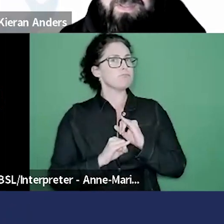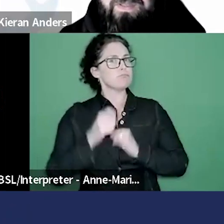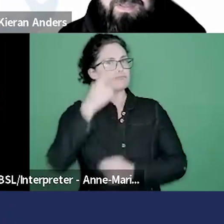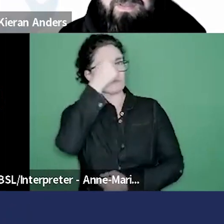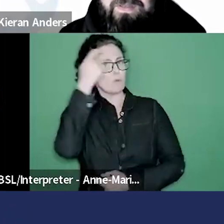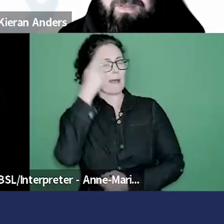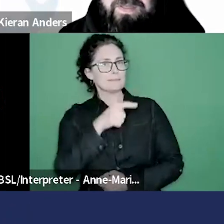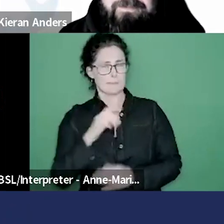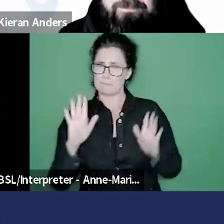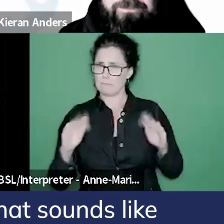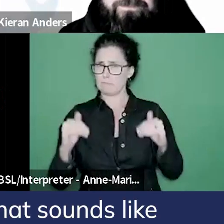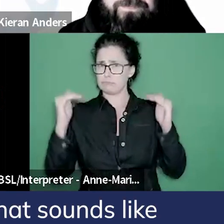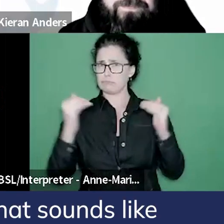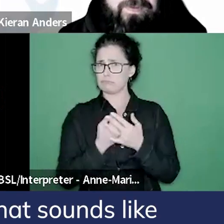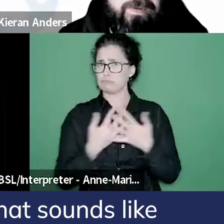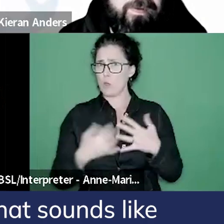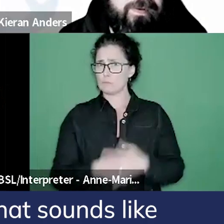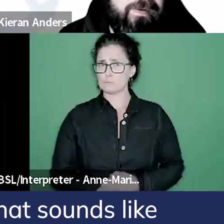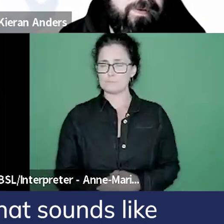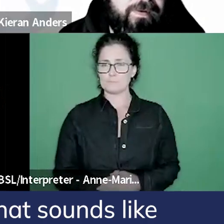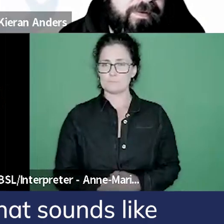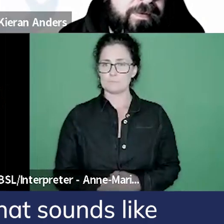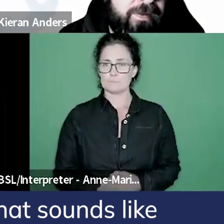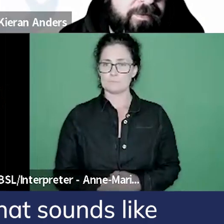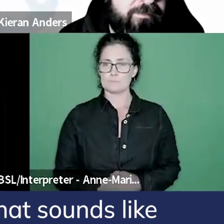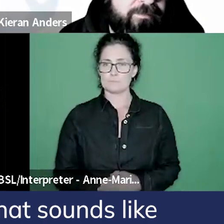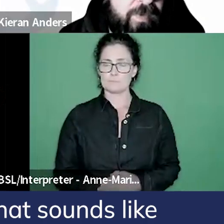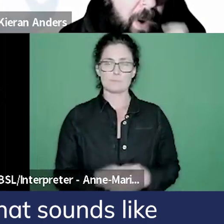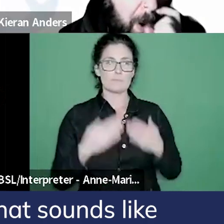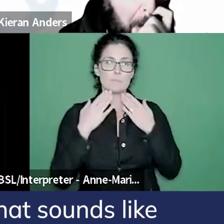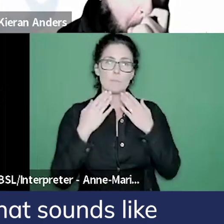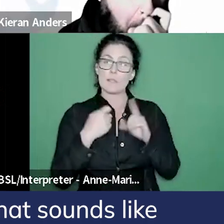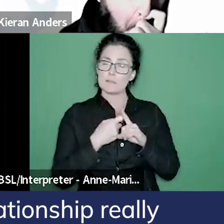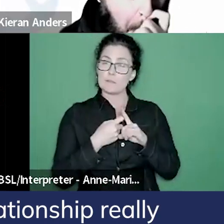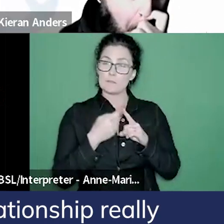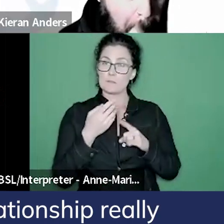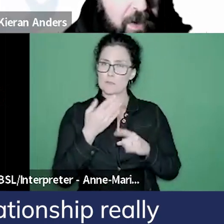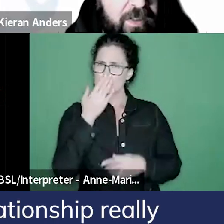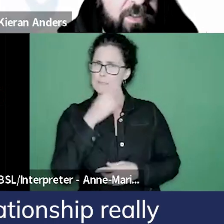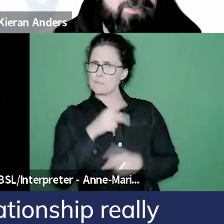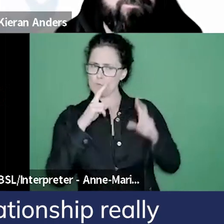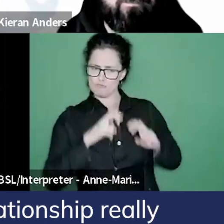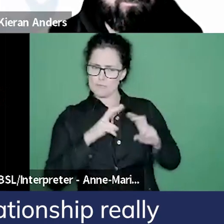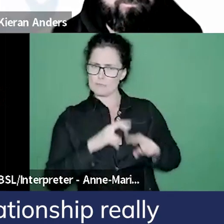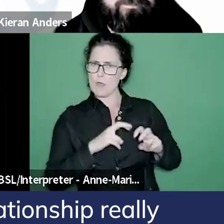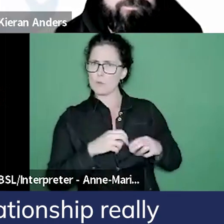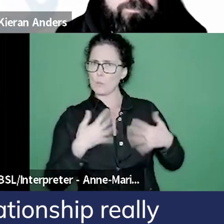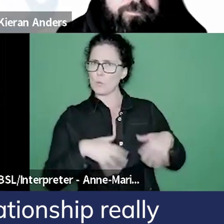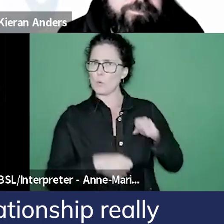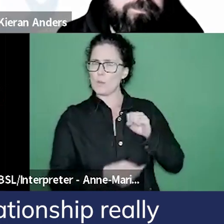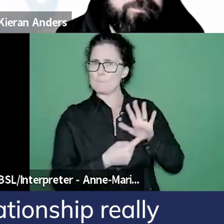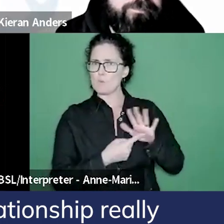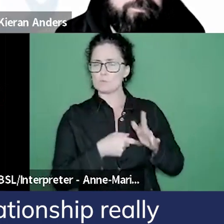participants. Thanks, Kieran. I think that sounds like a really important study, and that impact on the